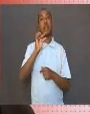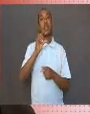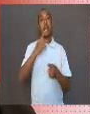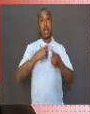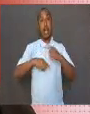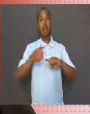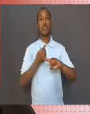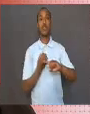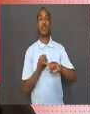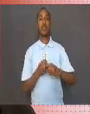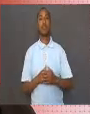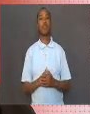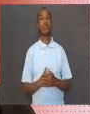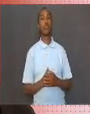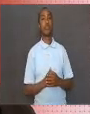samples come from.